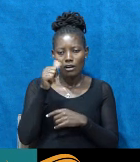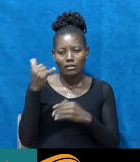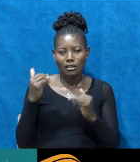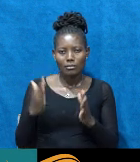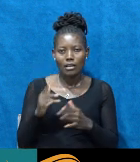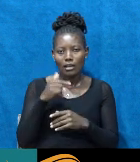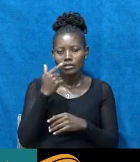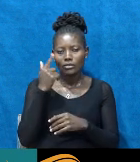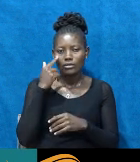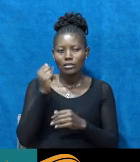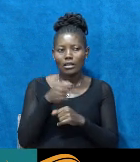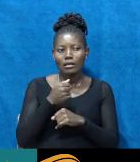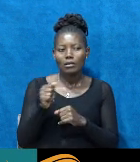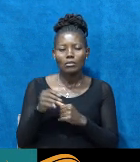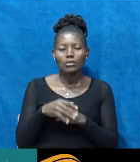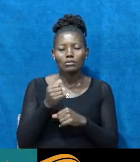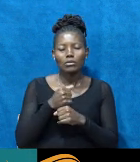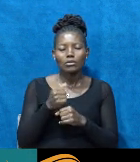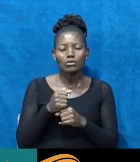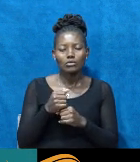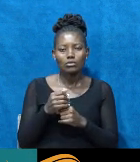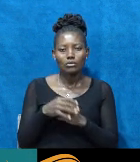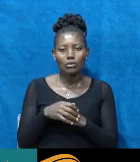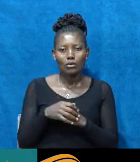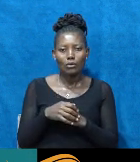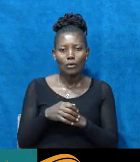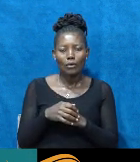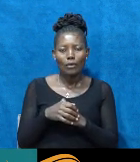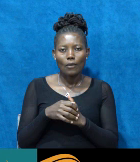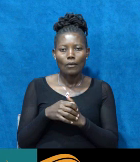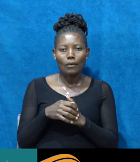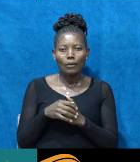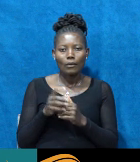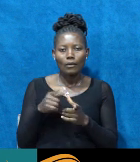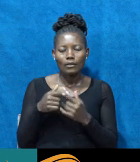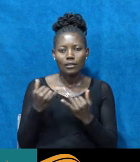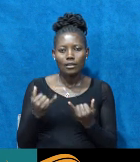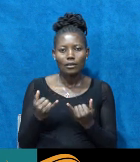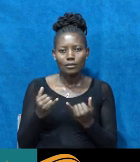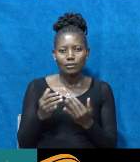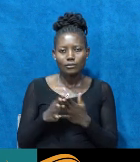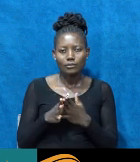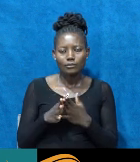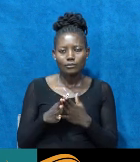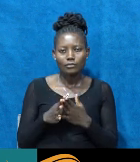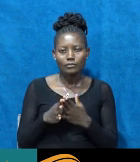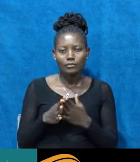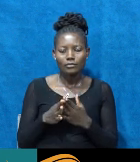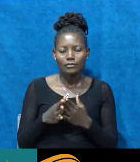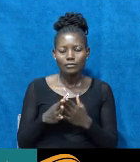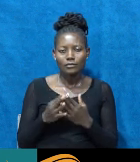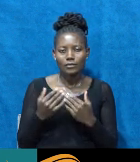without alcohol during this period, then now it will now need the need of an intervention from a